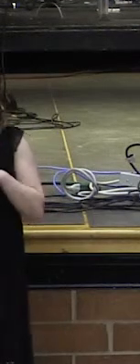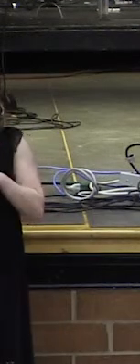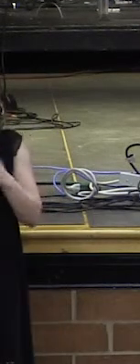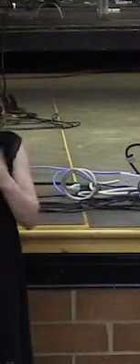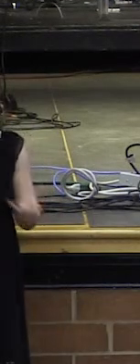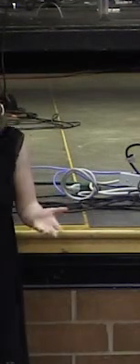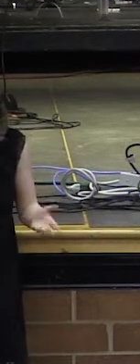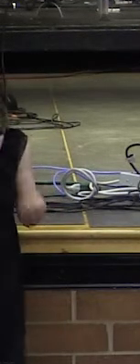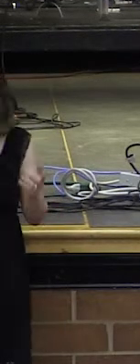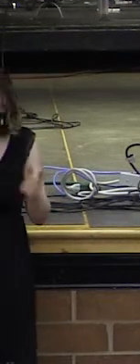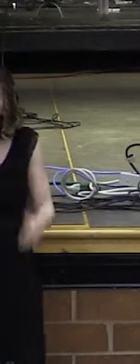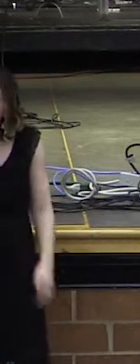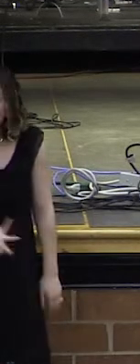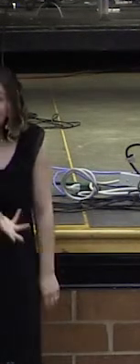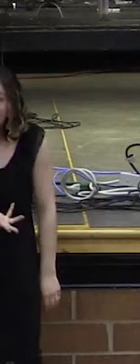hey